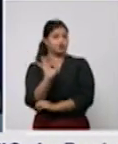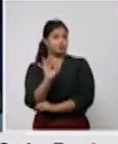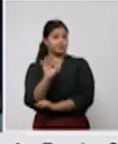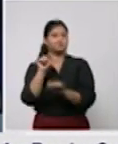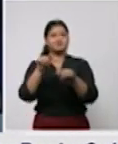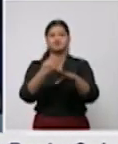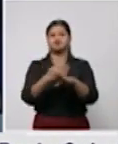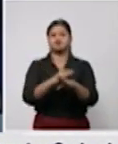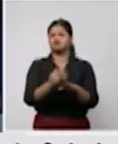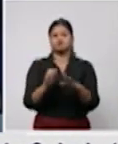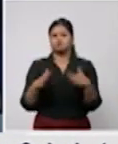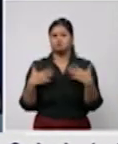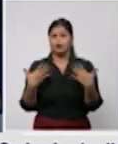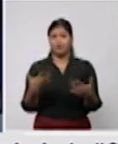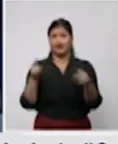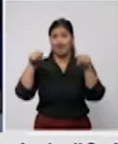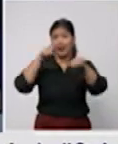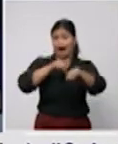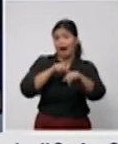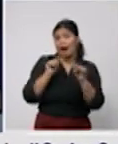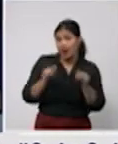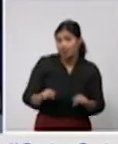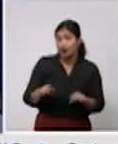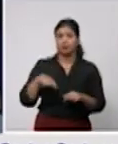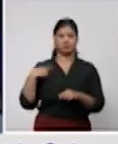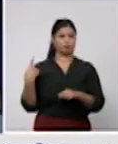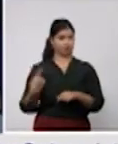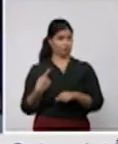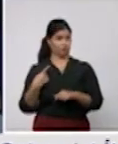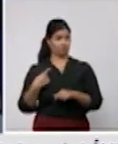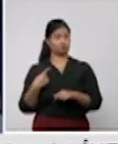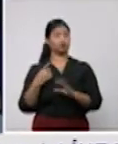88 deaths, for a mortality rate of